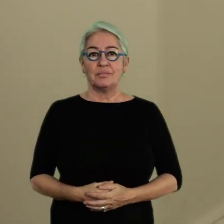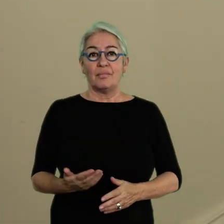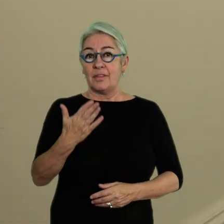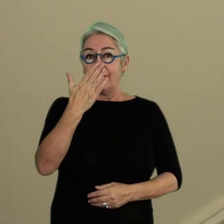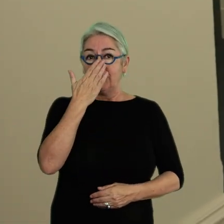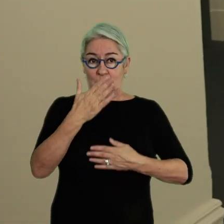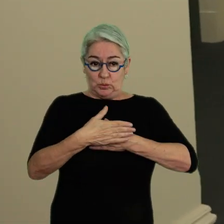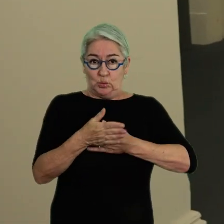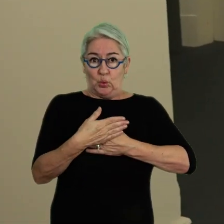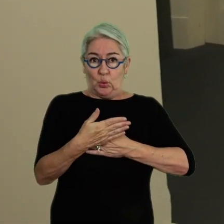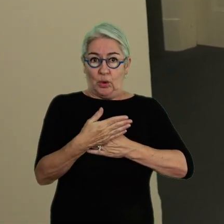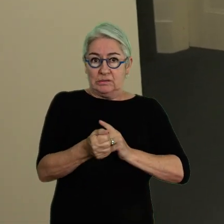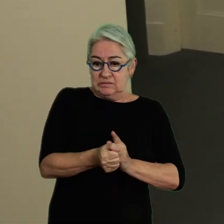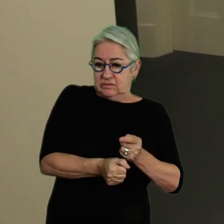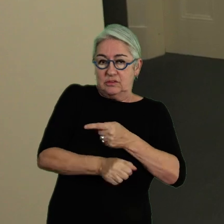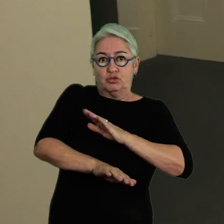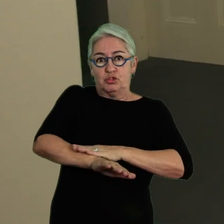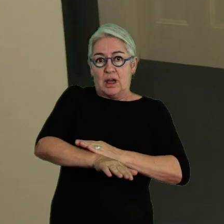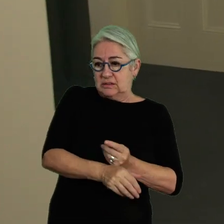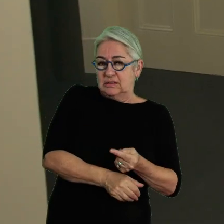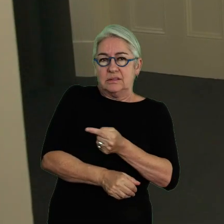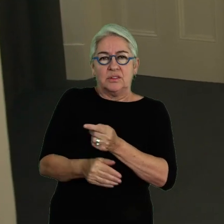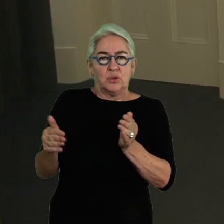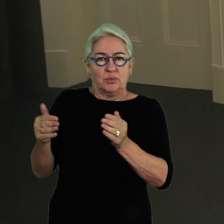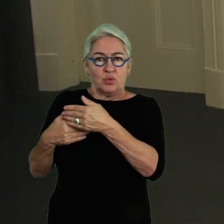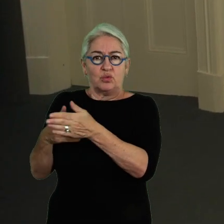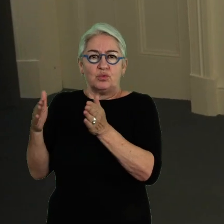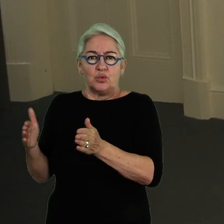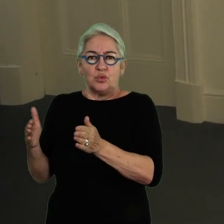There is a small room to the right of the front door which is used as a quiet space.